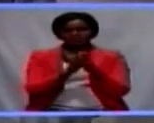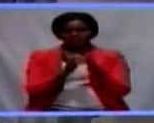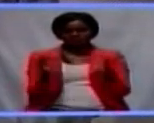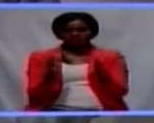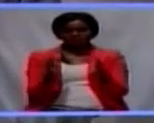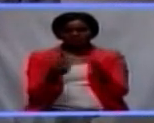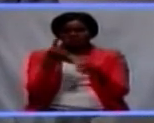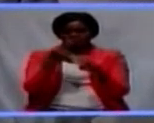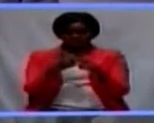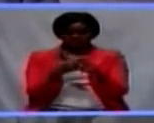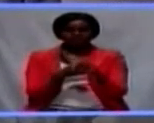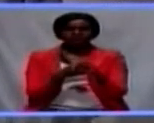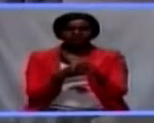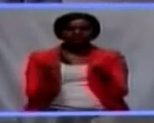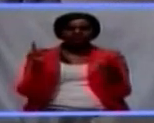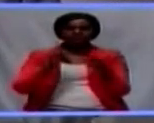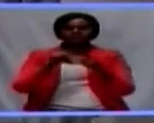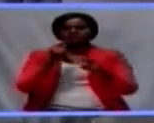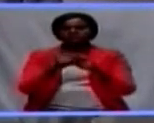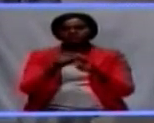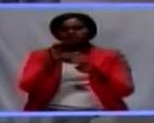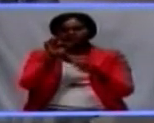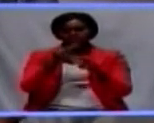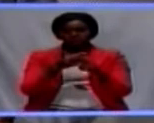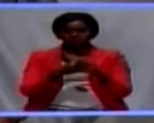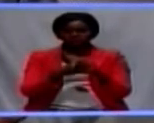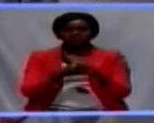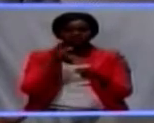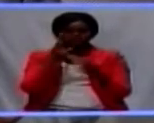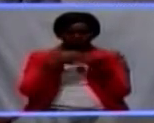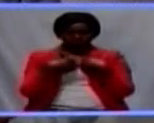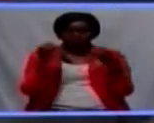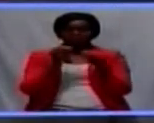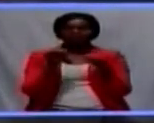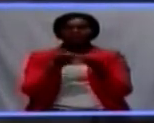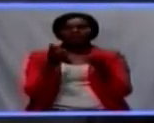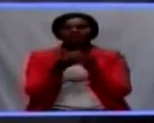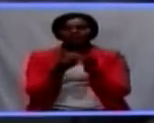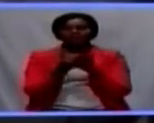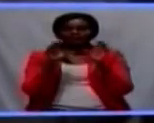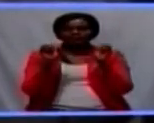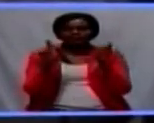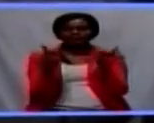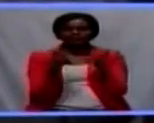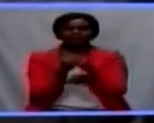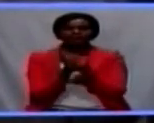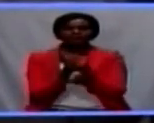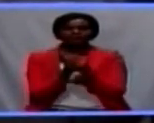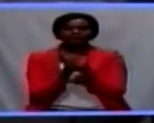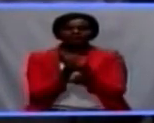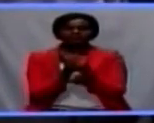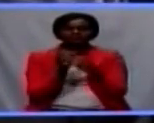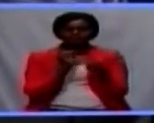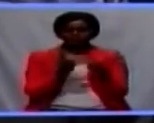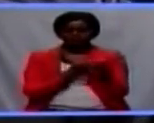2 months and then up to December, 9 months, it will be a lot of money, okay? And our